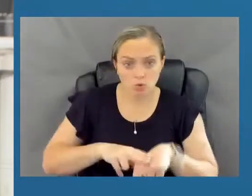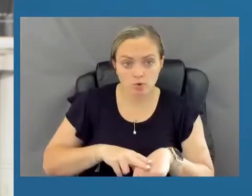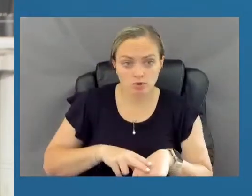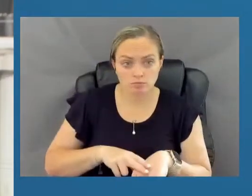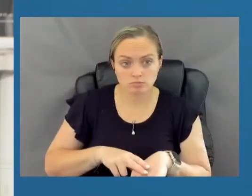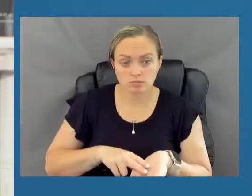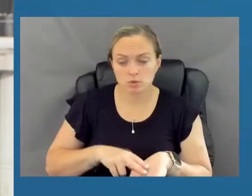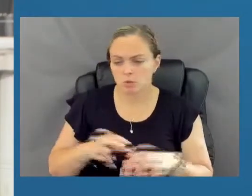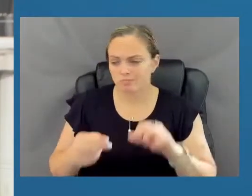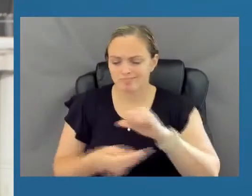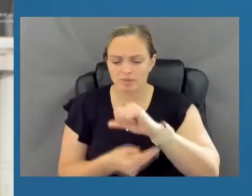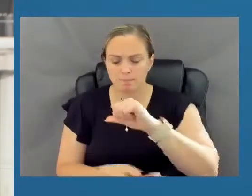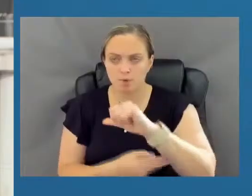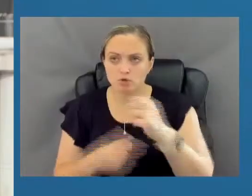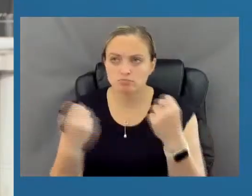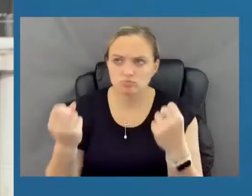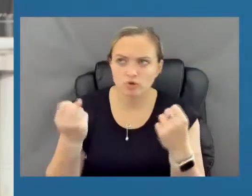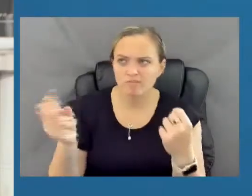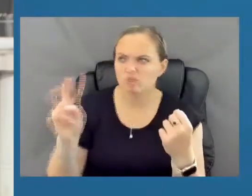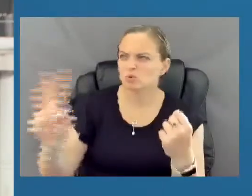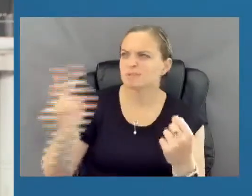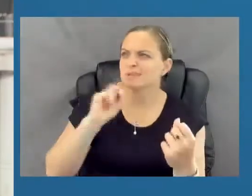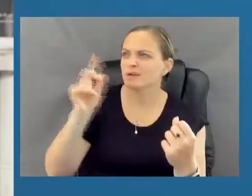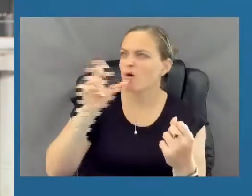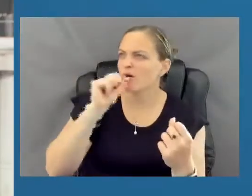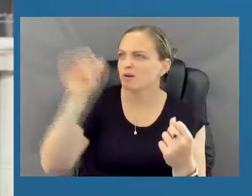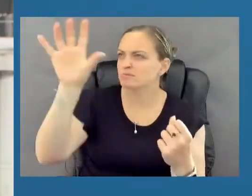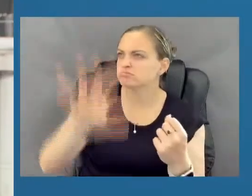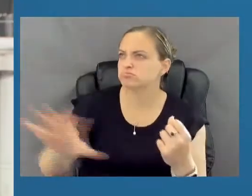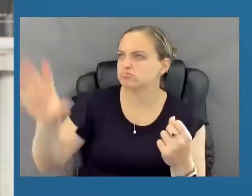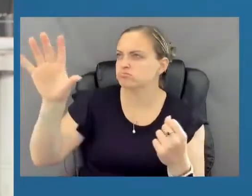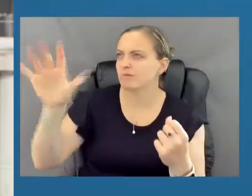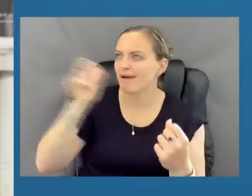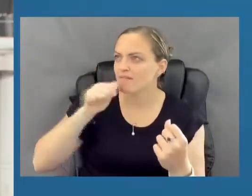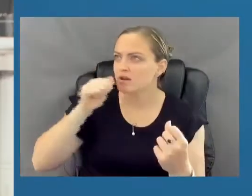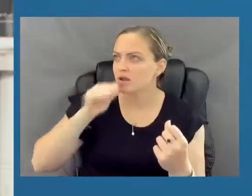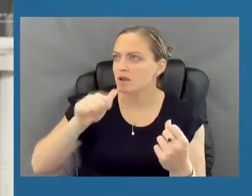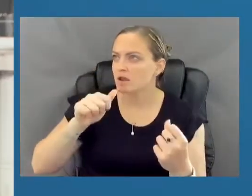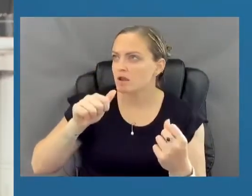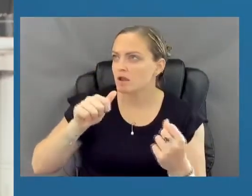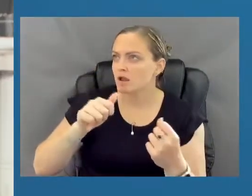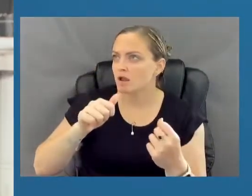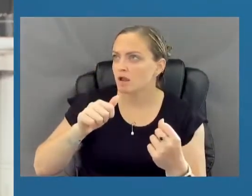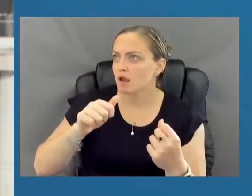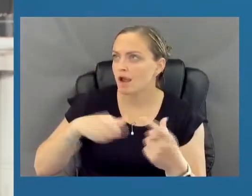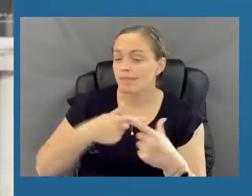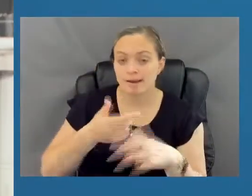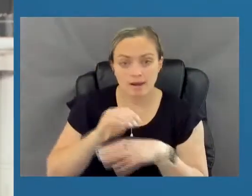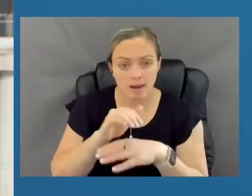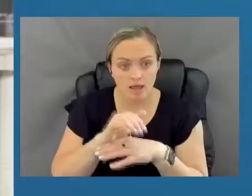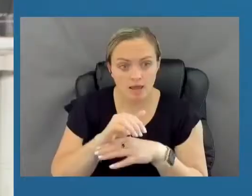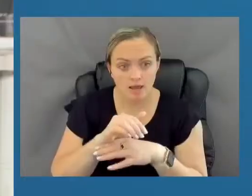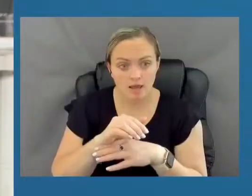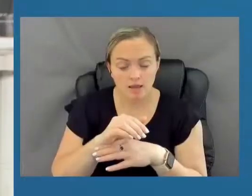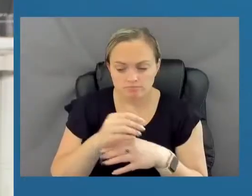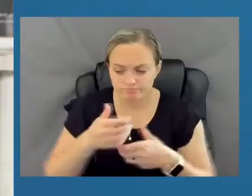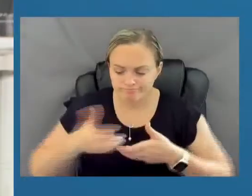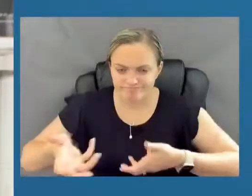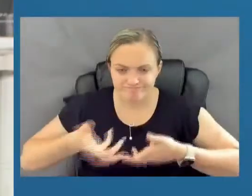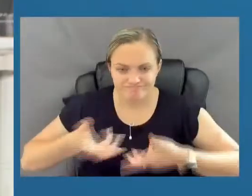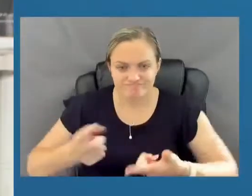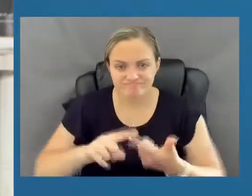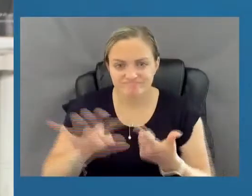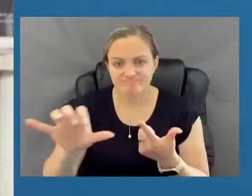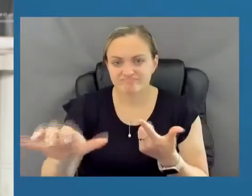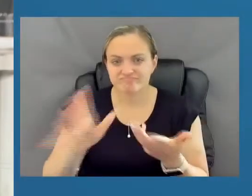It was a cloud of orange smoke every day. And we watched them drop every night, gallons and gallons of this